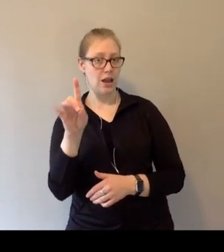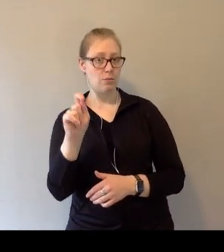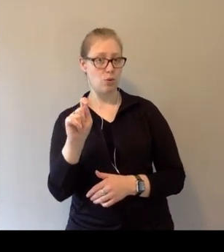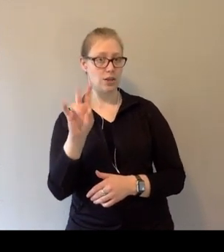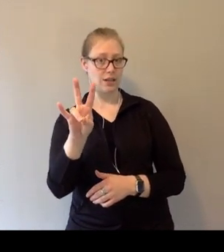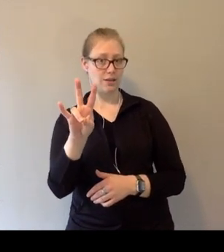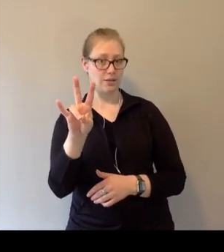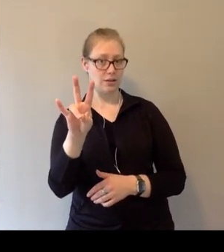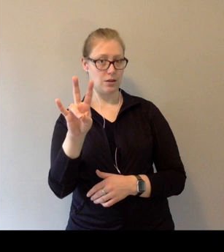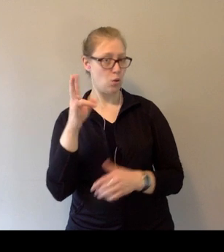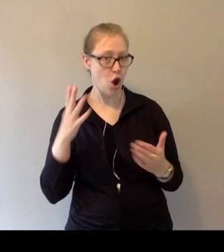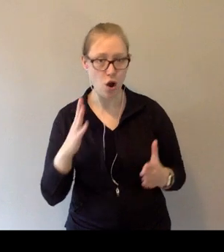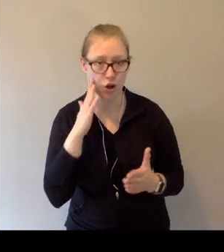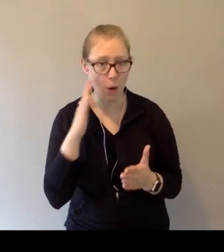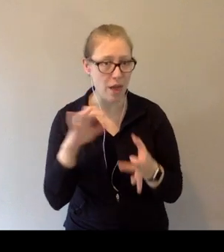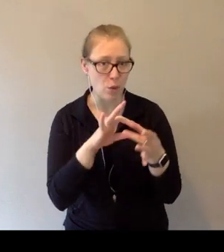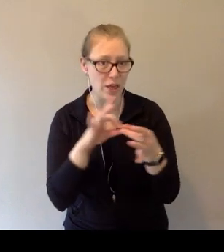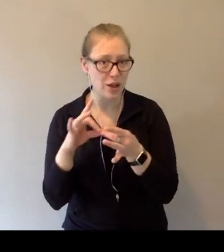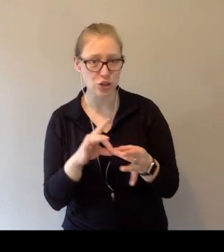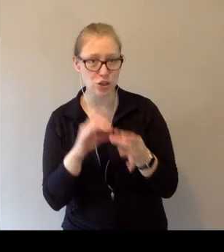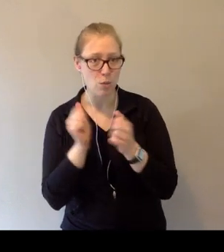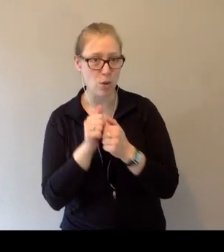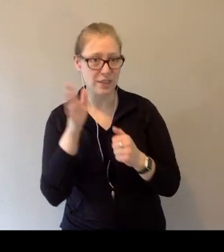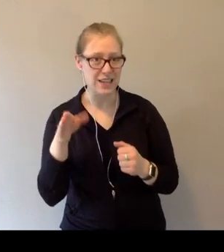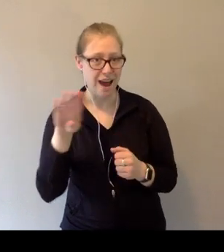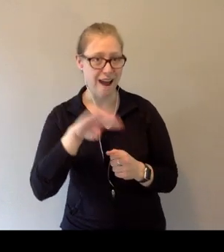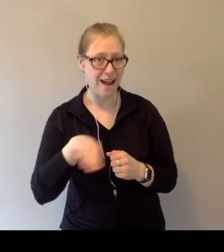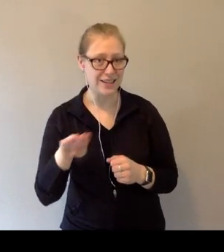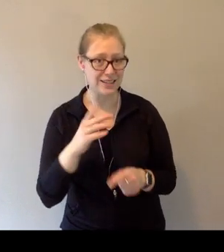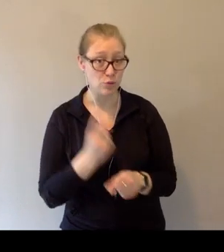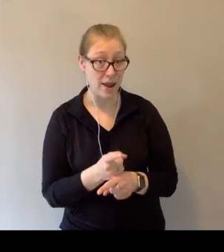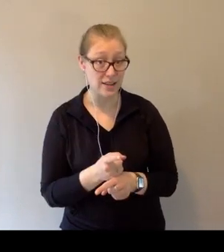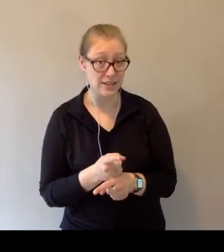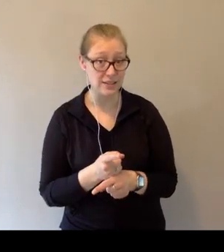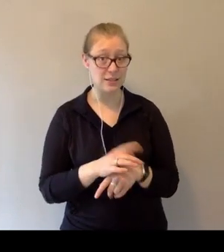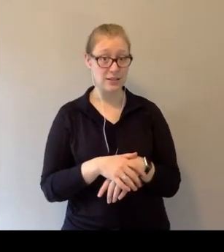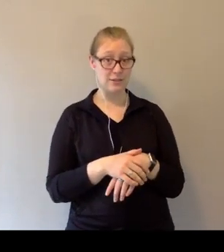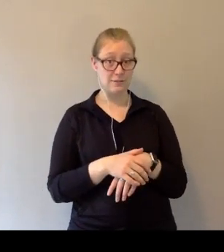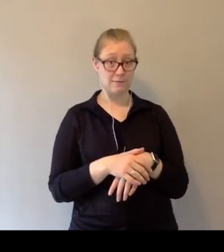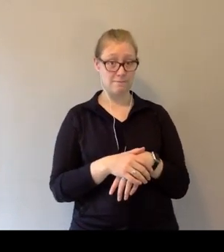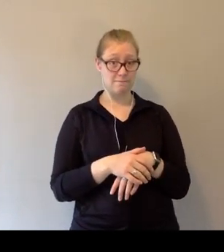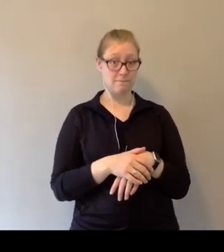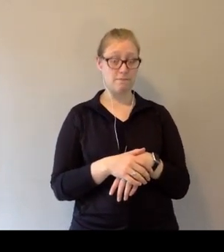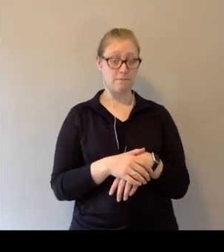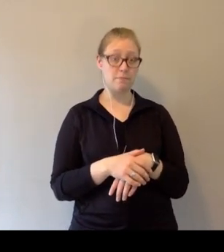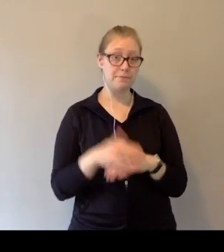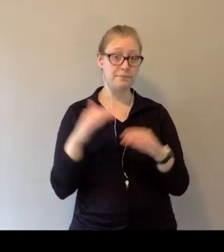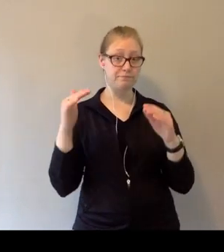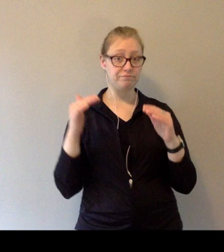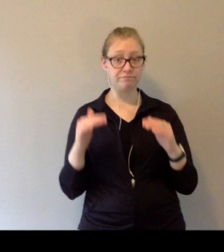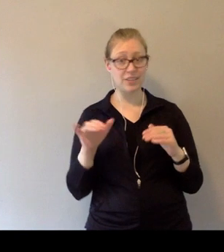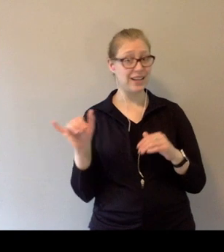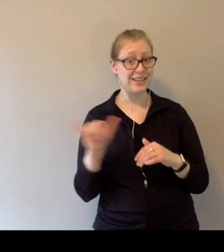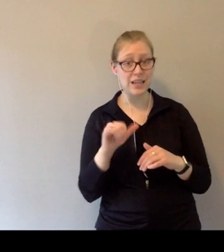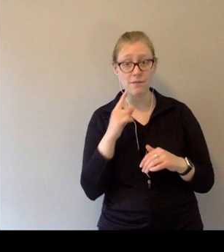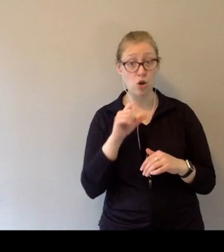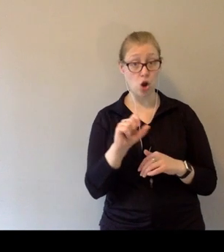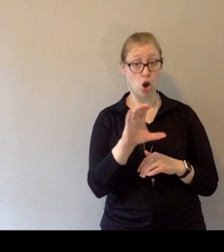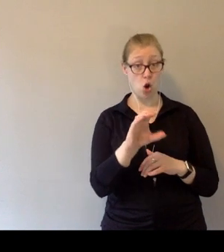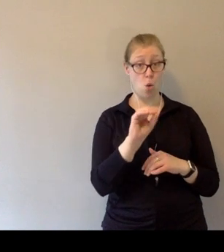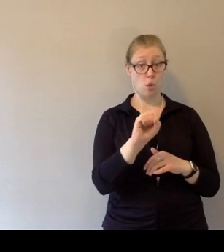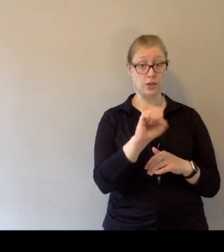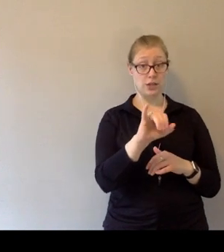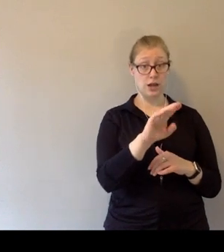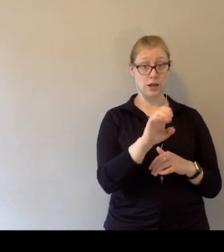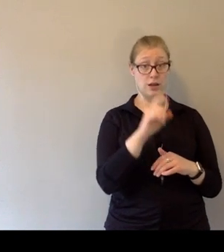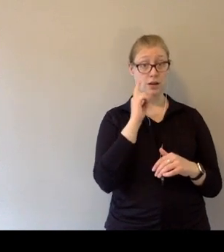that relationship, that the sine of this angle is going to be the same as the cosine of this one. And the same thing, the cosine of this angle